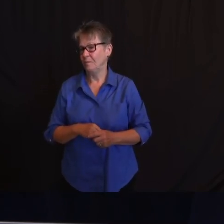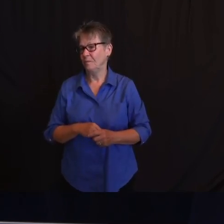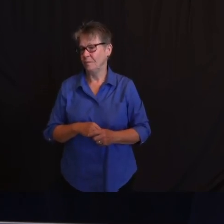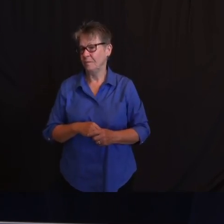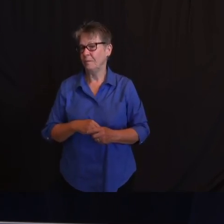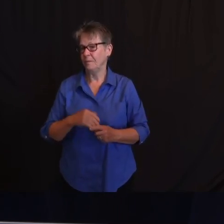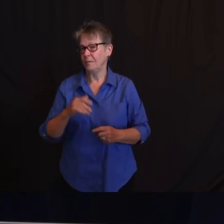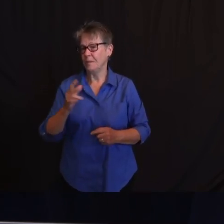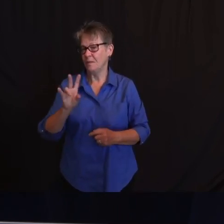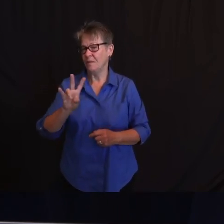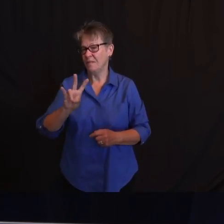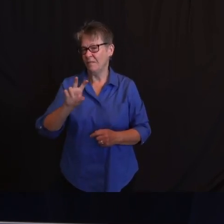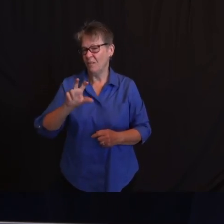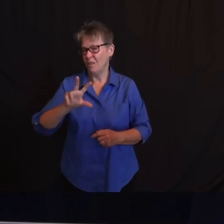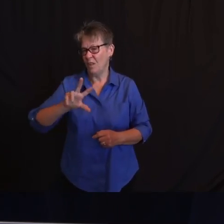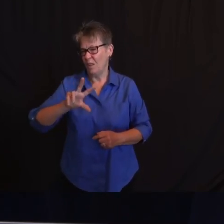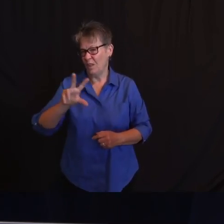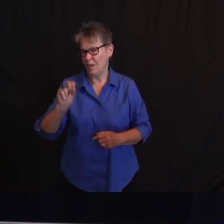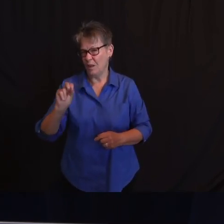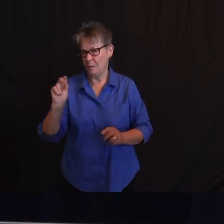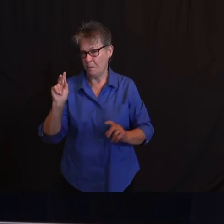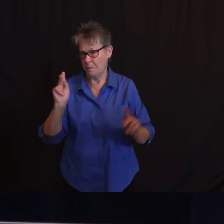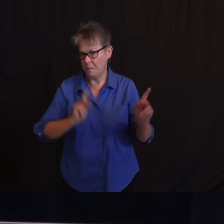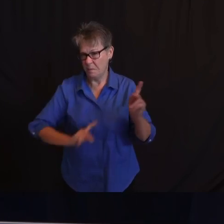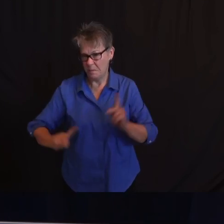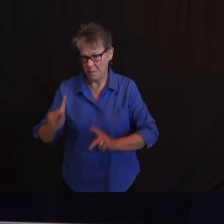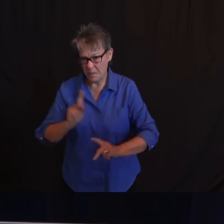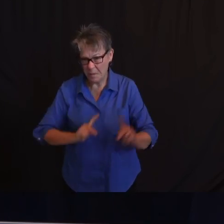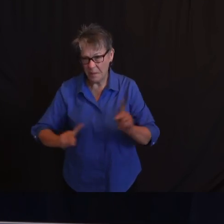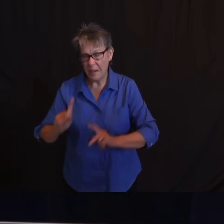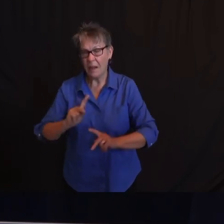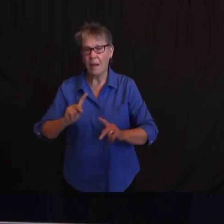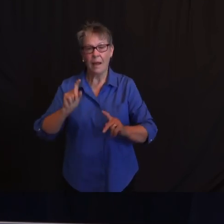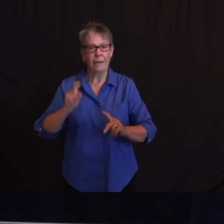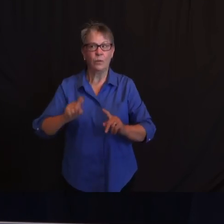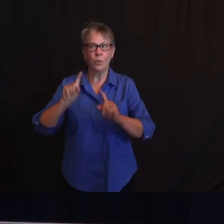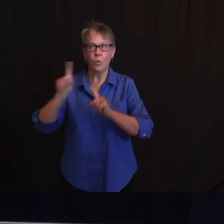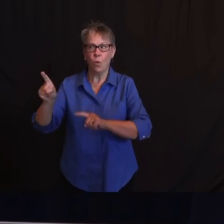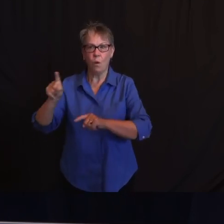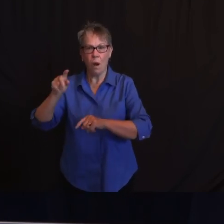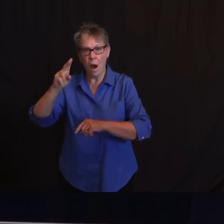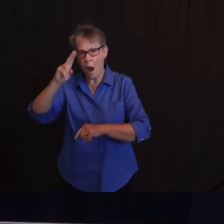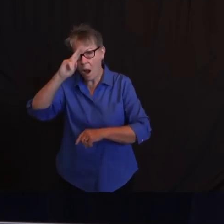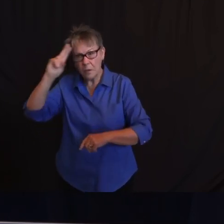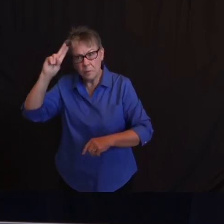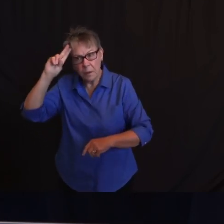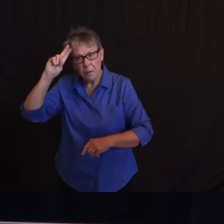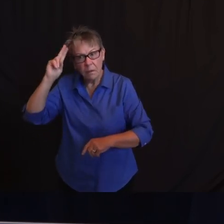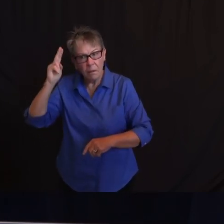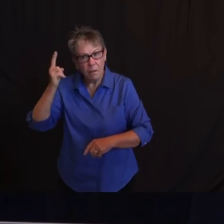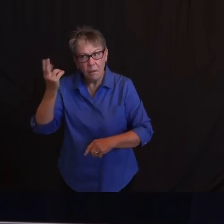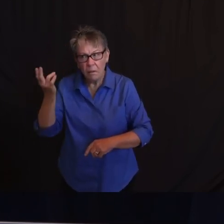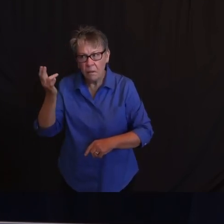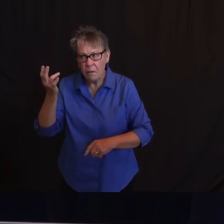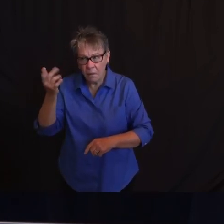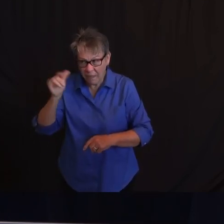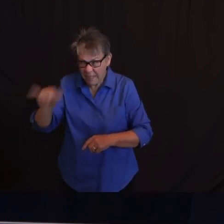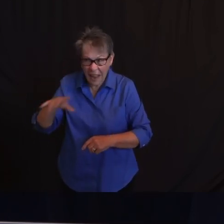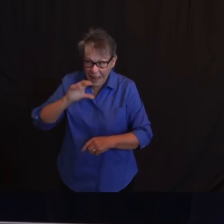been hospitalized because of complications from the virus. And sadly, there have